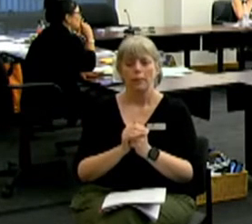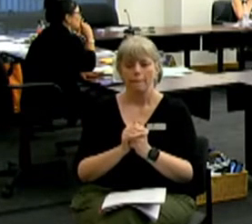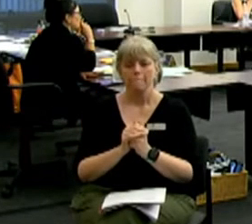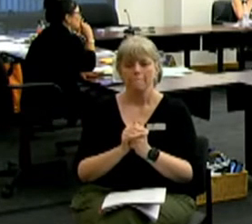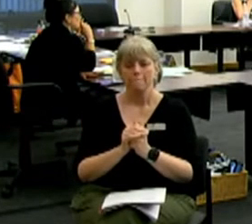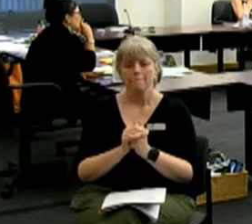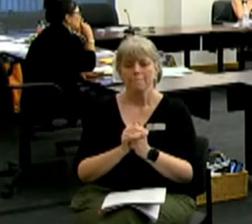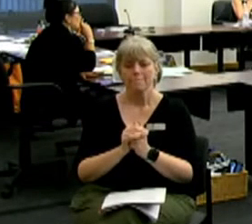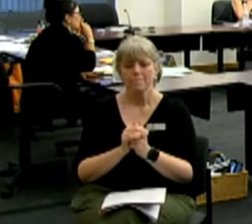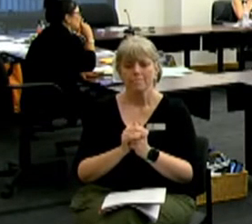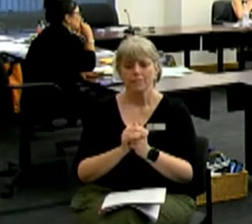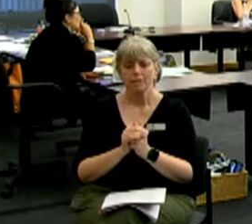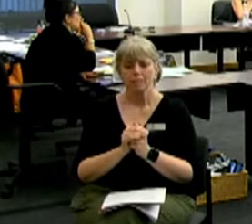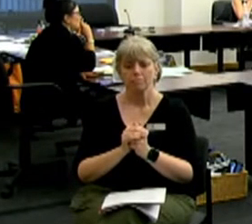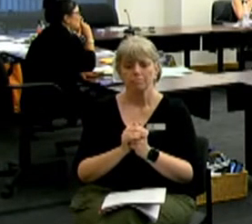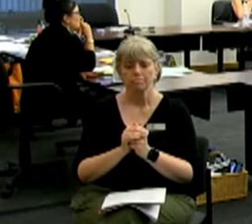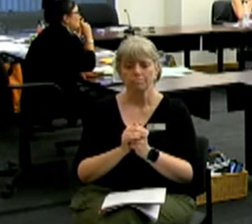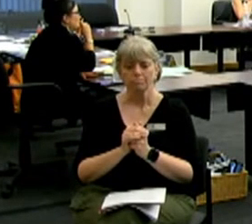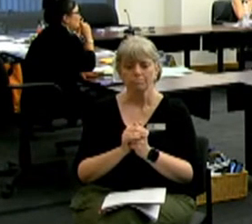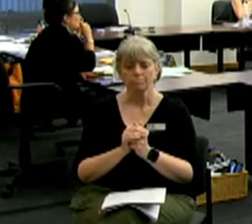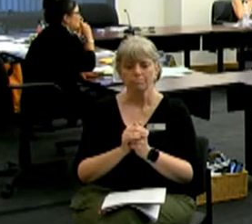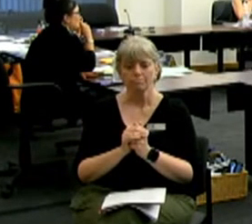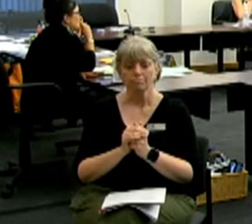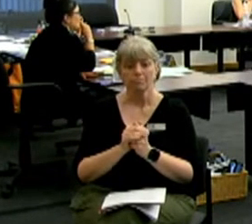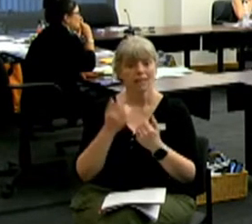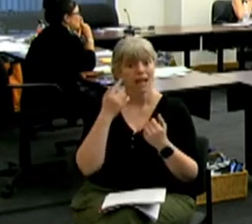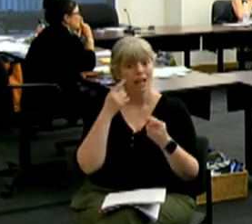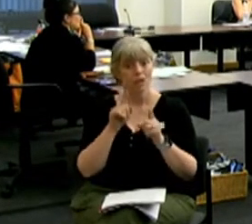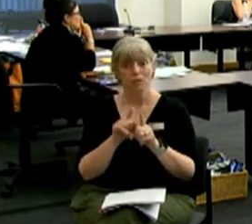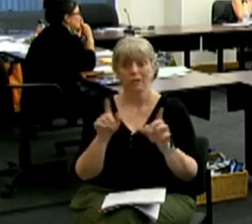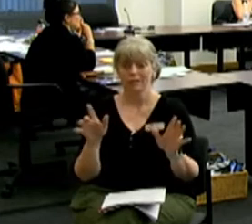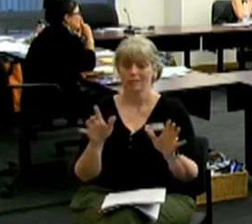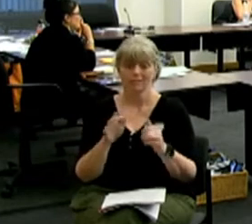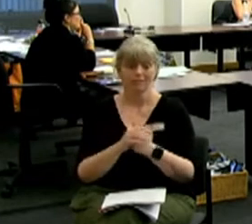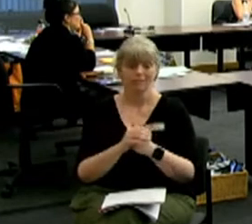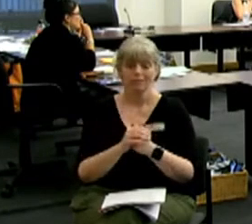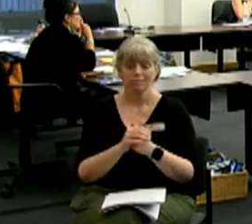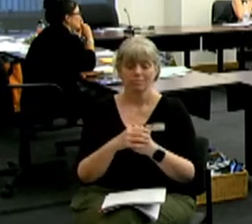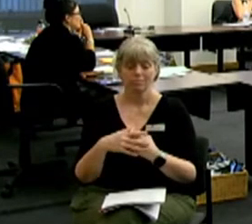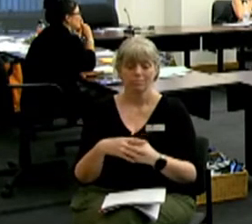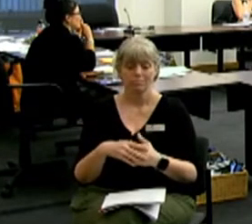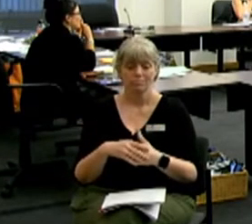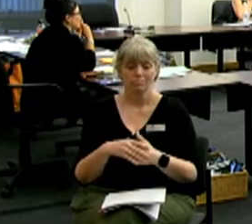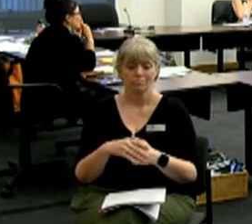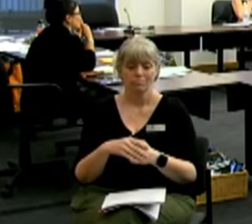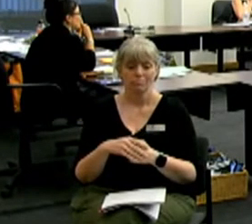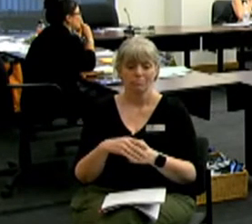their specific things, but I agree. But